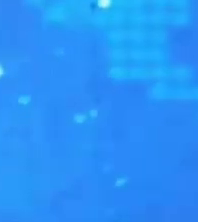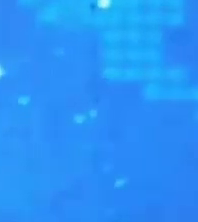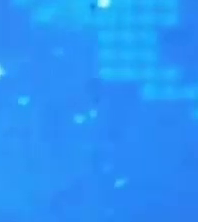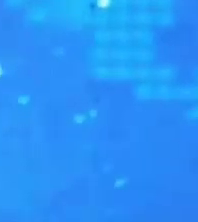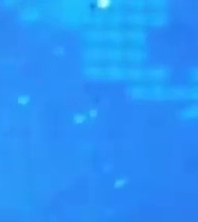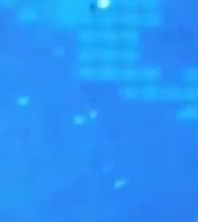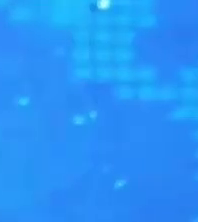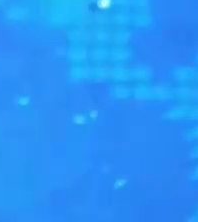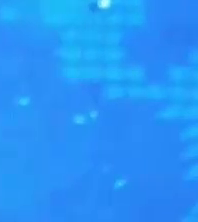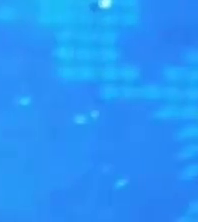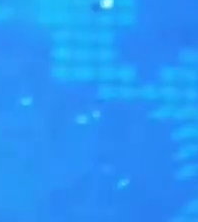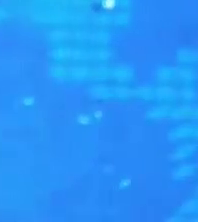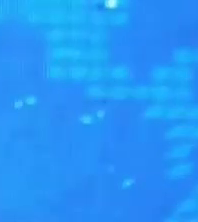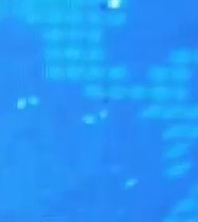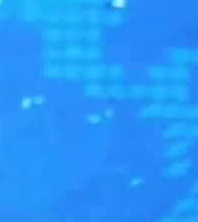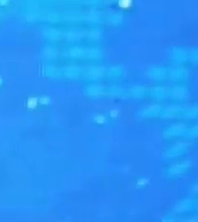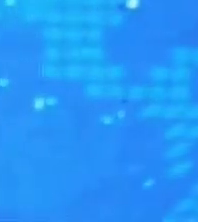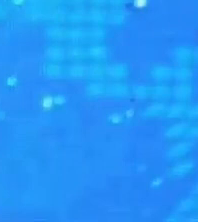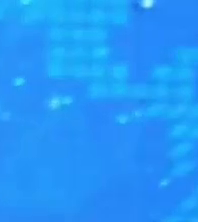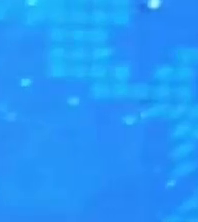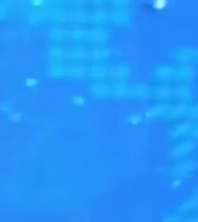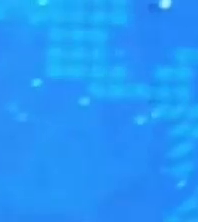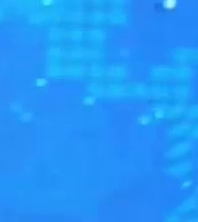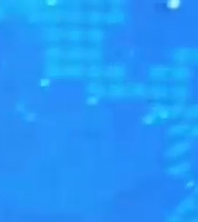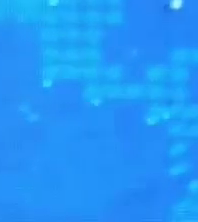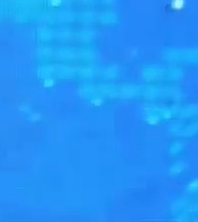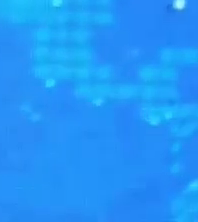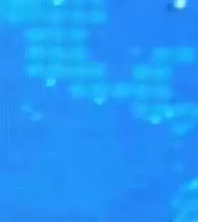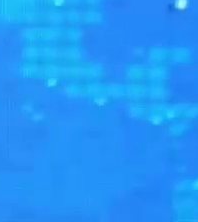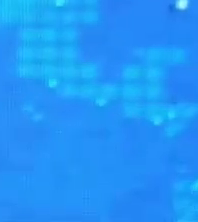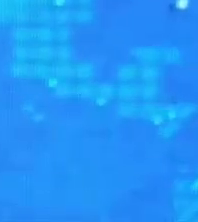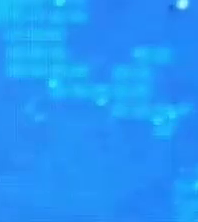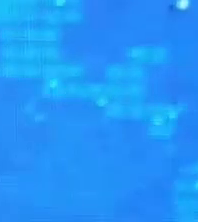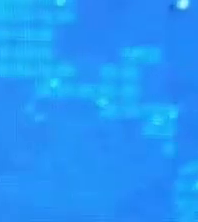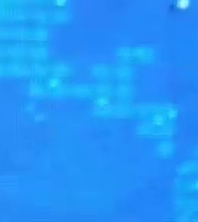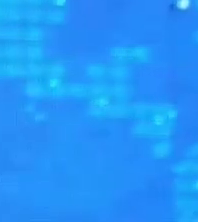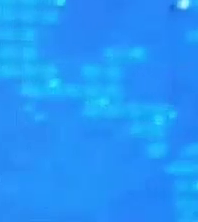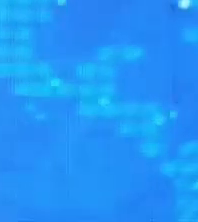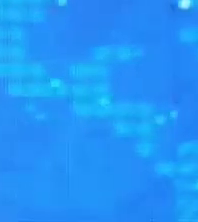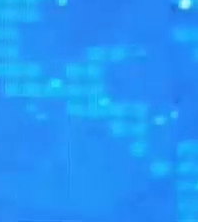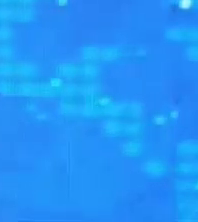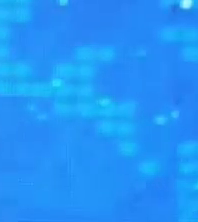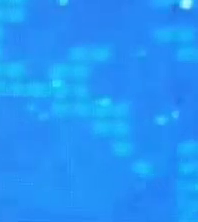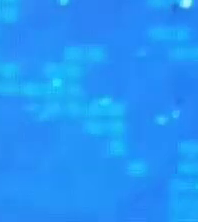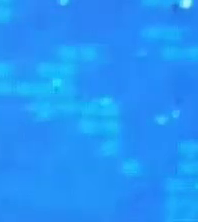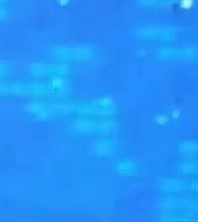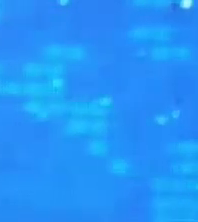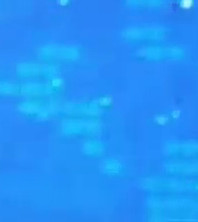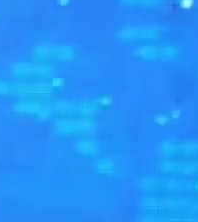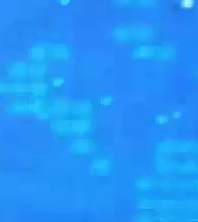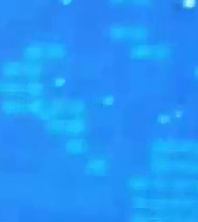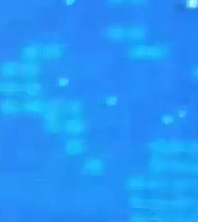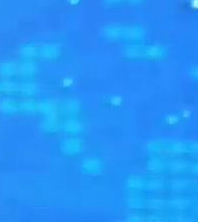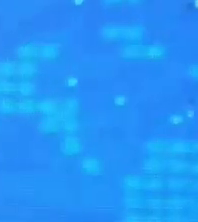do as it pleases you. As the rain comes now, and it's not resisted, so your word will